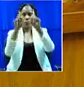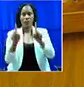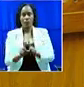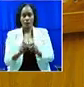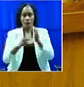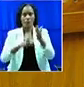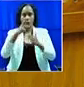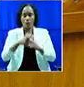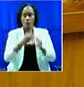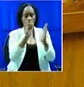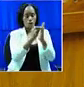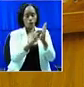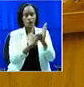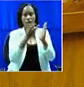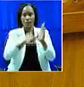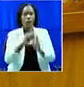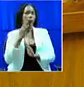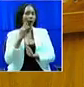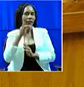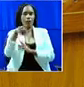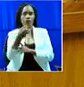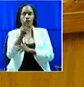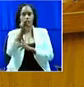was gazetted in July 2020.